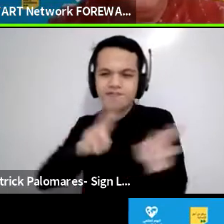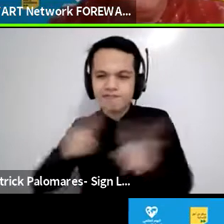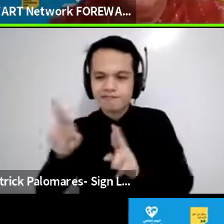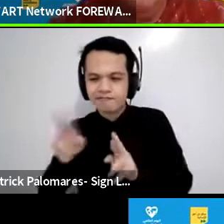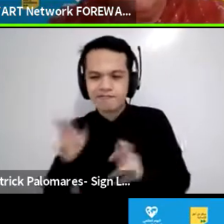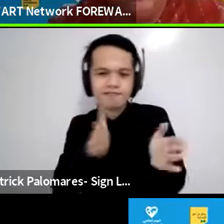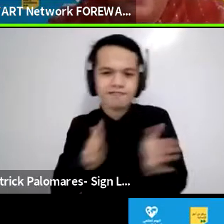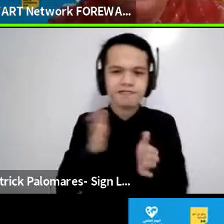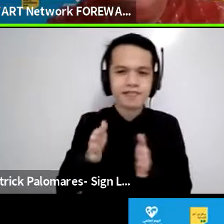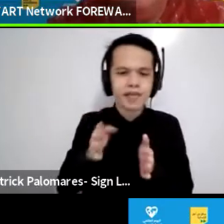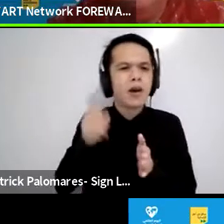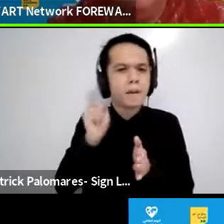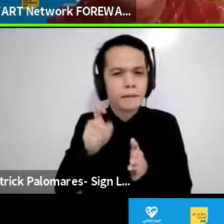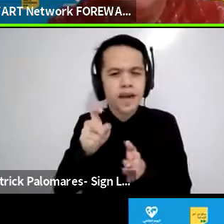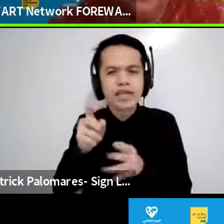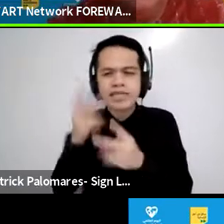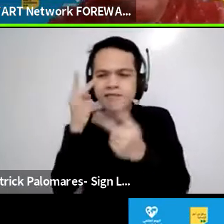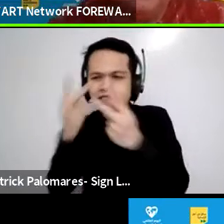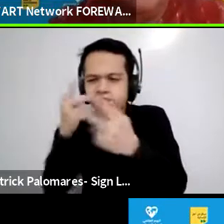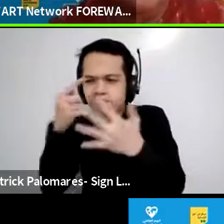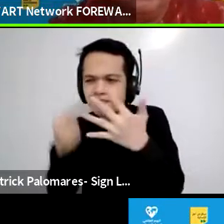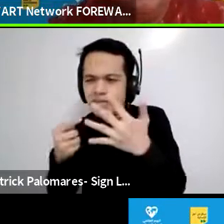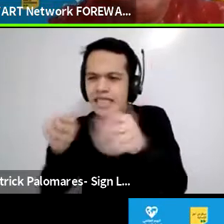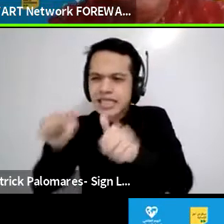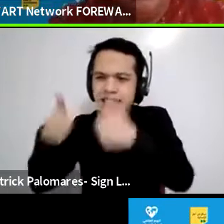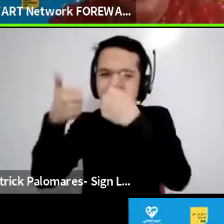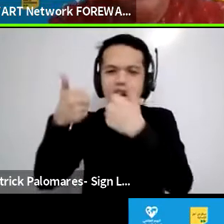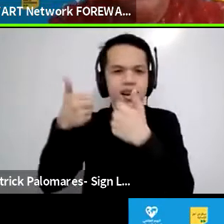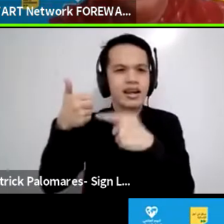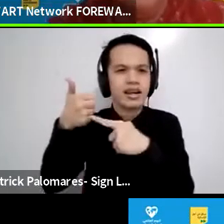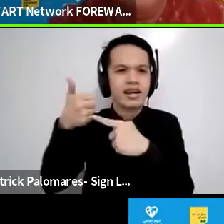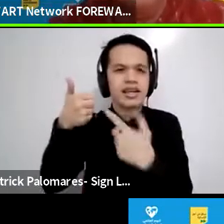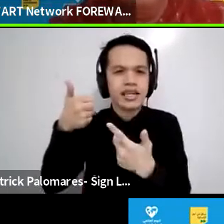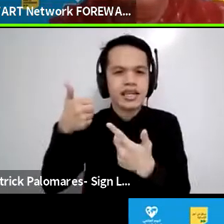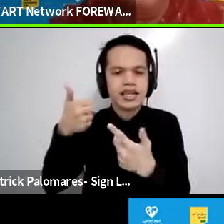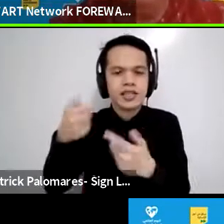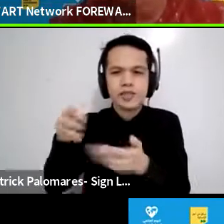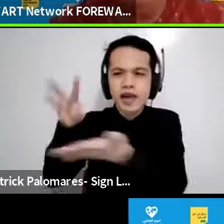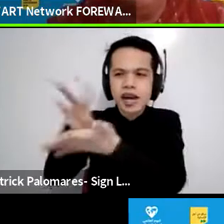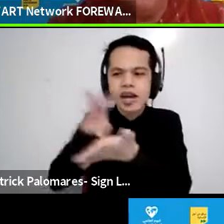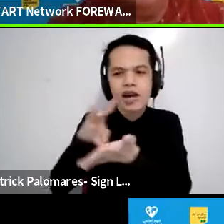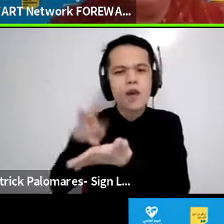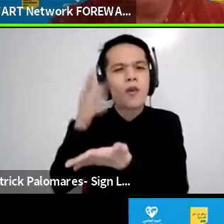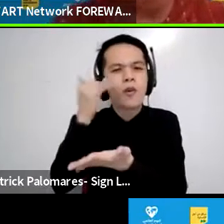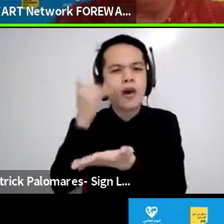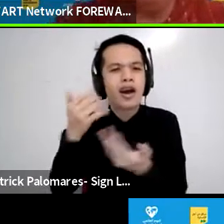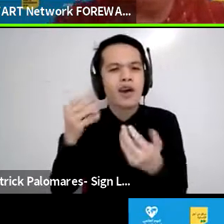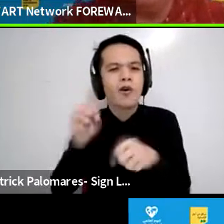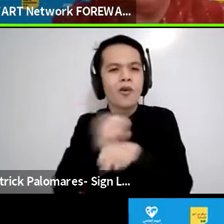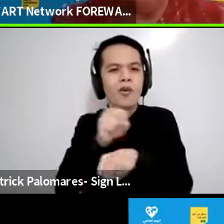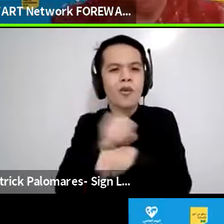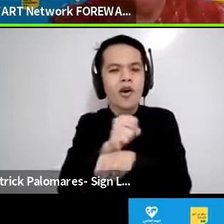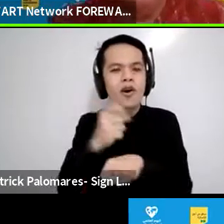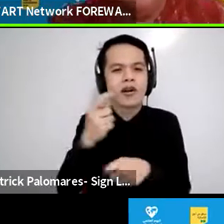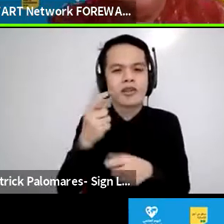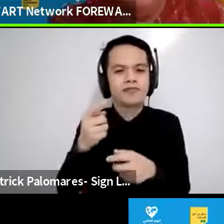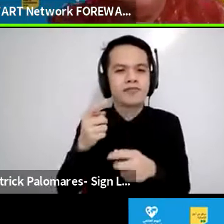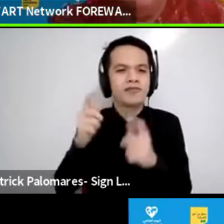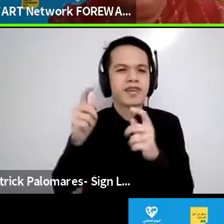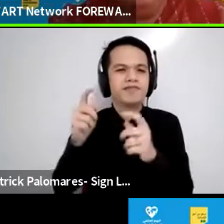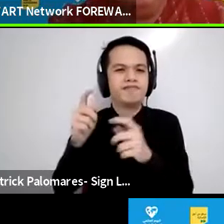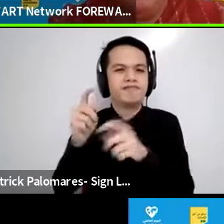we need to begin looking at, you know, these challenges around these areas, you know, because we've been working in traditional,